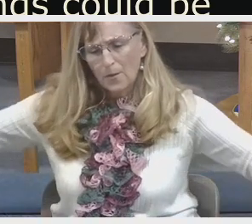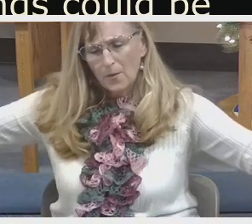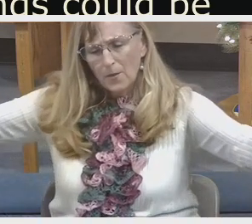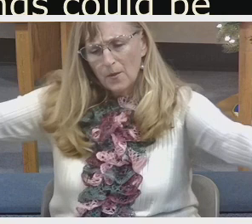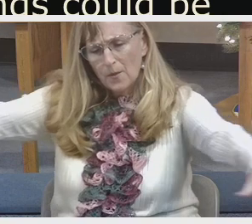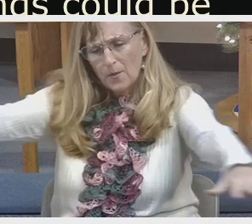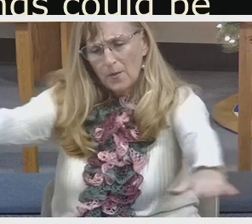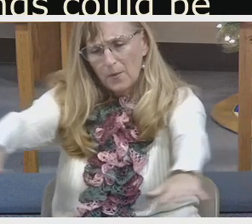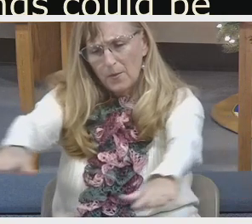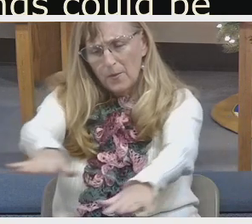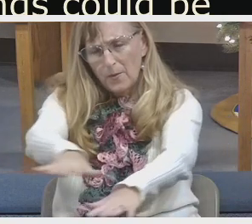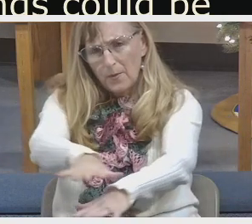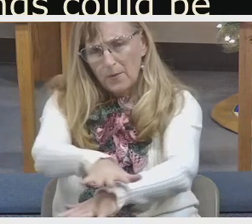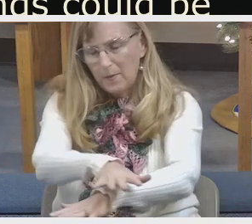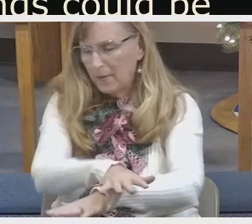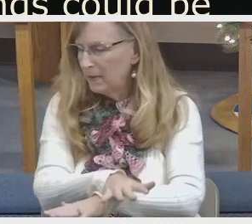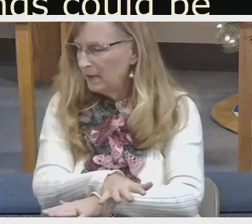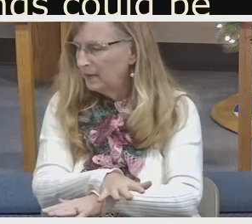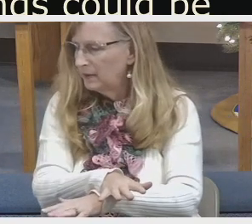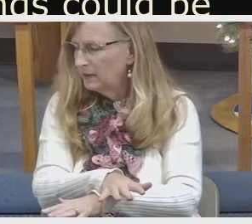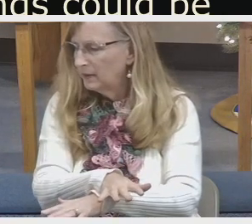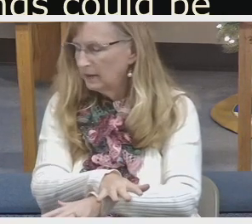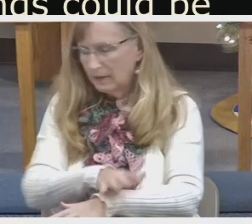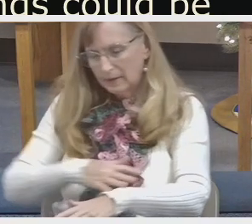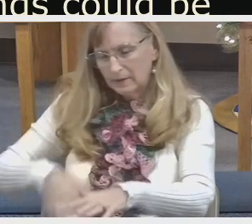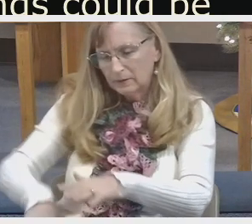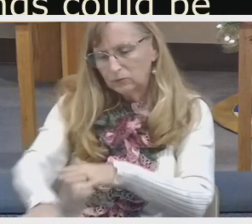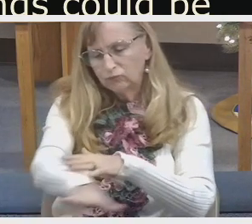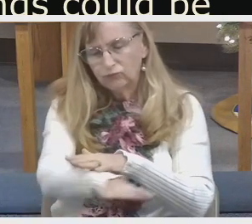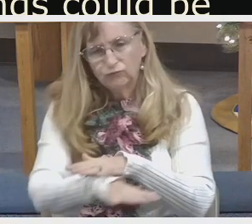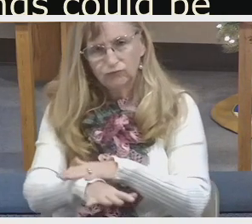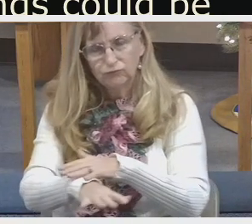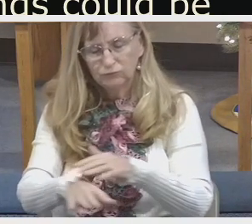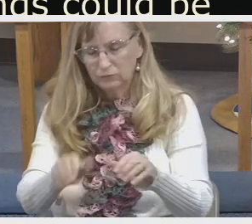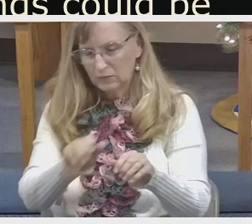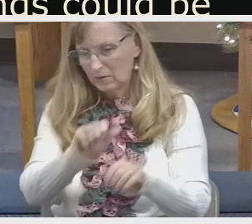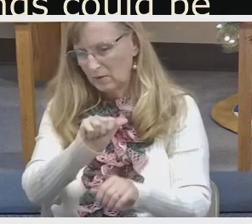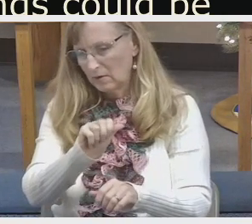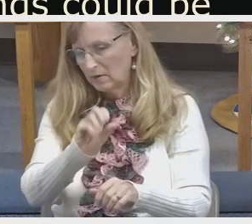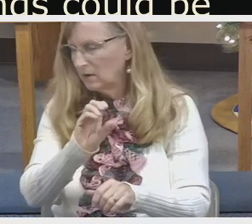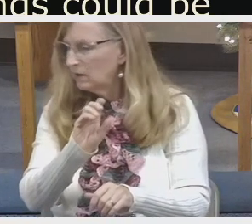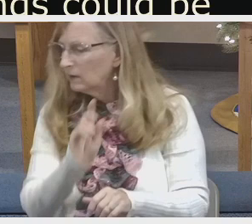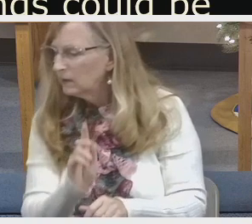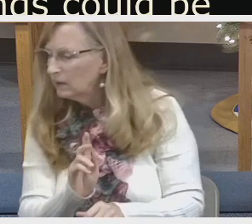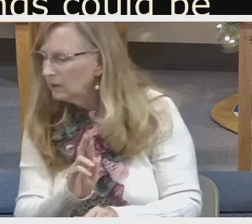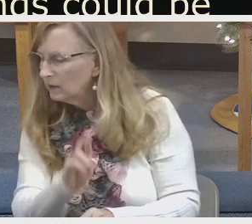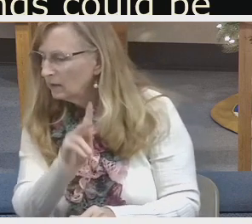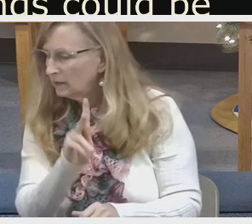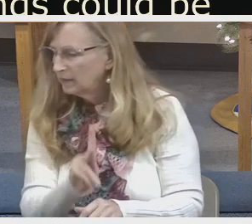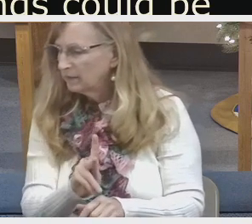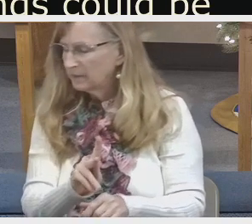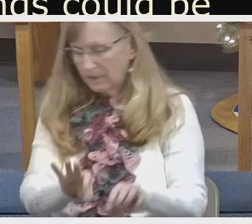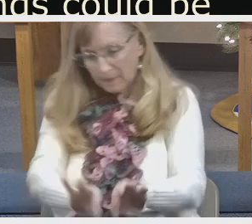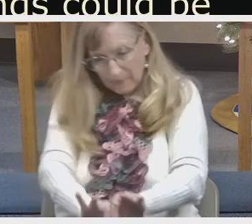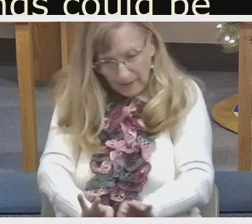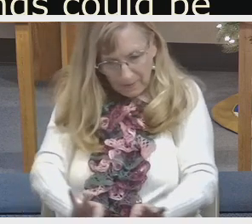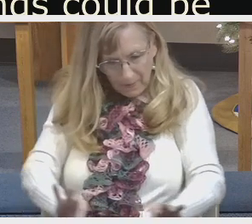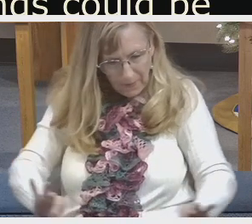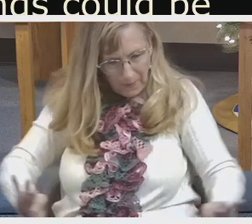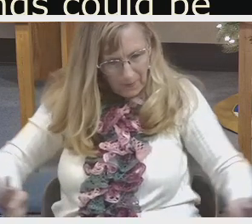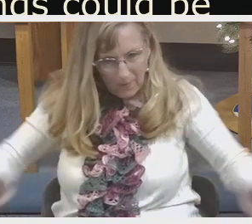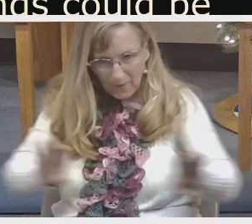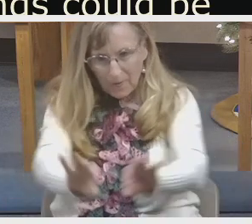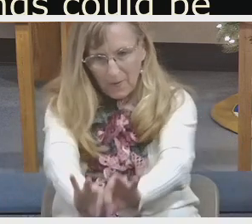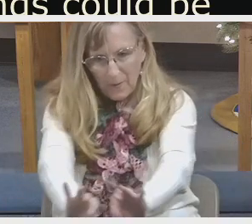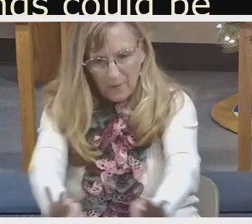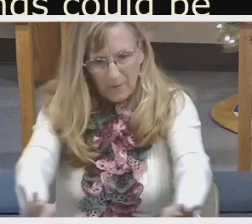the place the ark and overshadowed the ark and its carrying poles. These poles were so